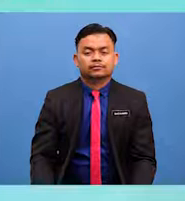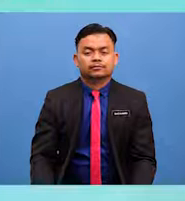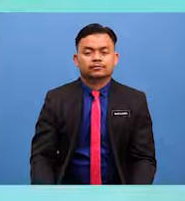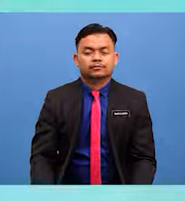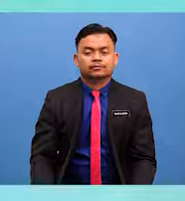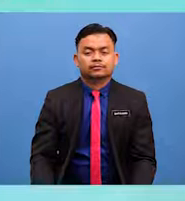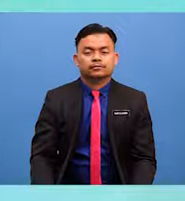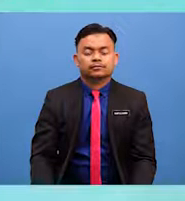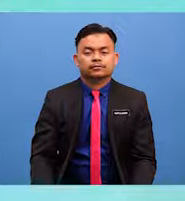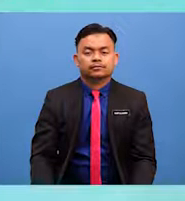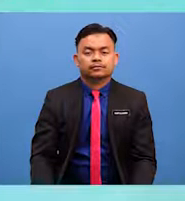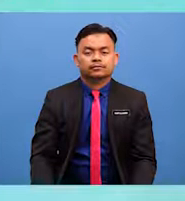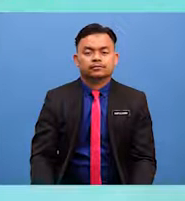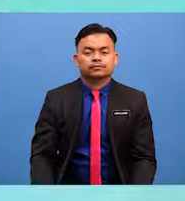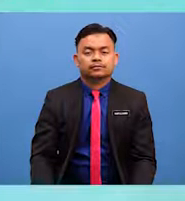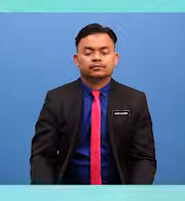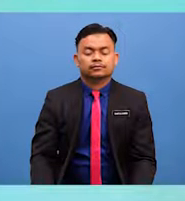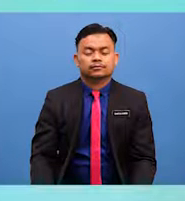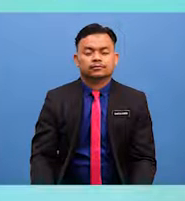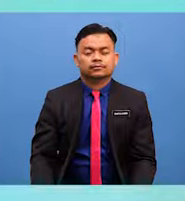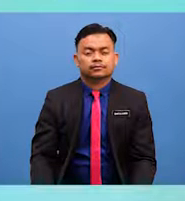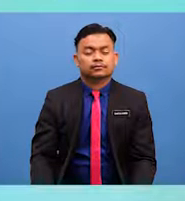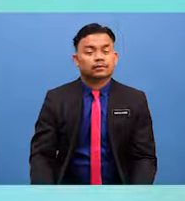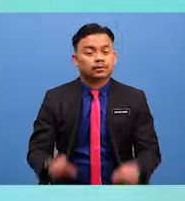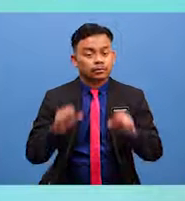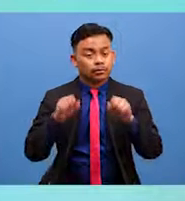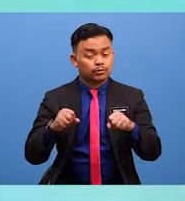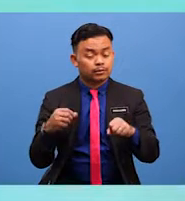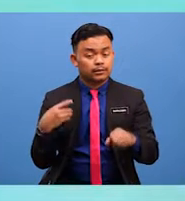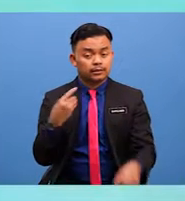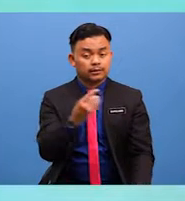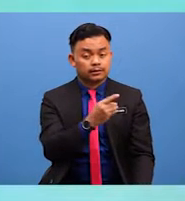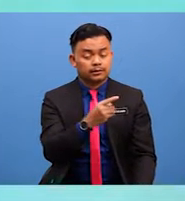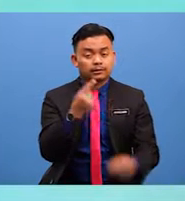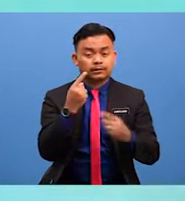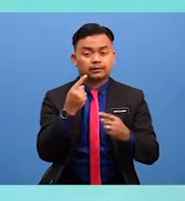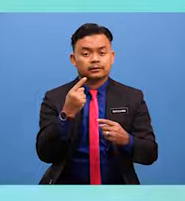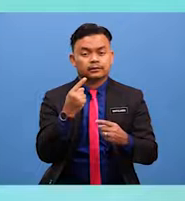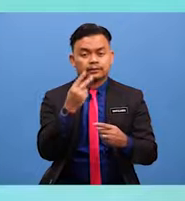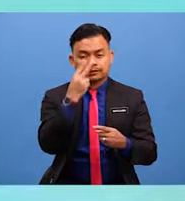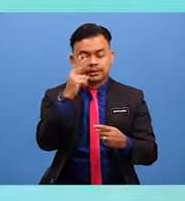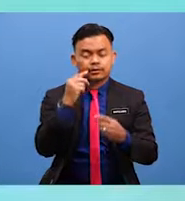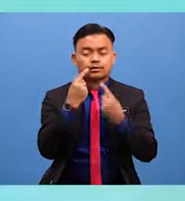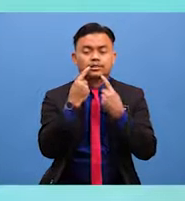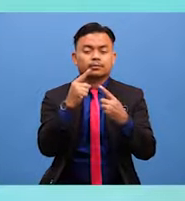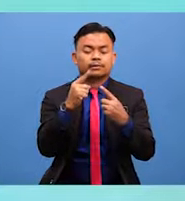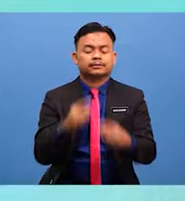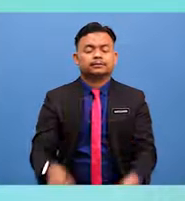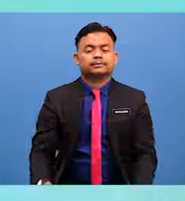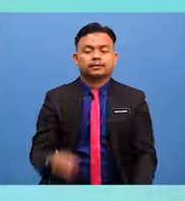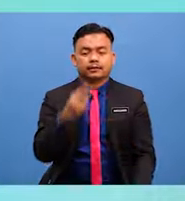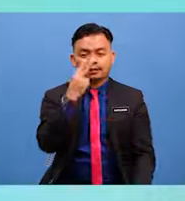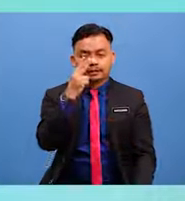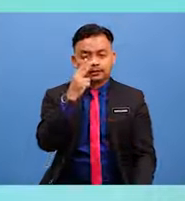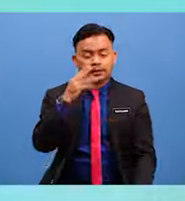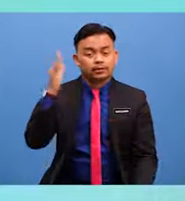oceans. Shall we check our answers? Brilliant! Now, look at the screen. Did you